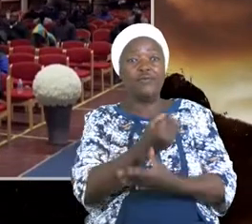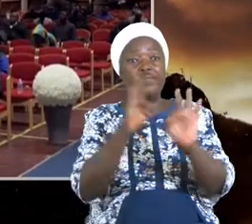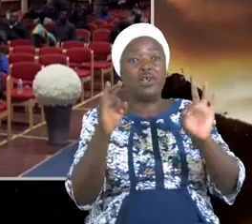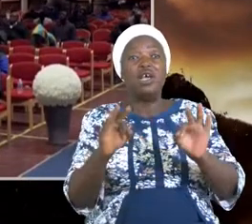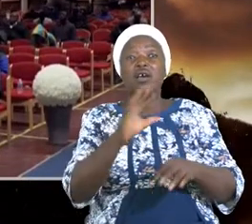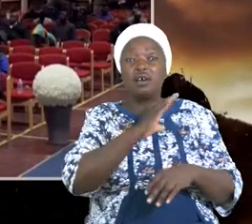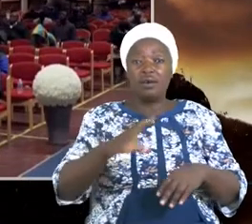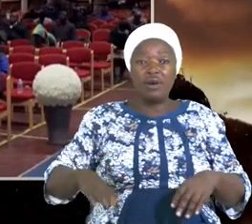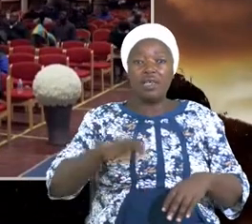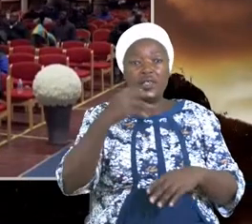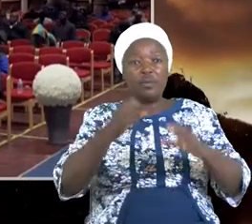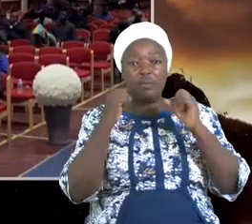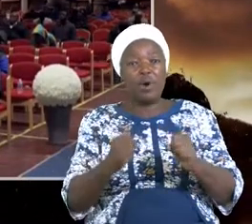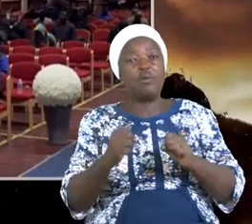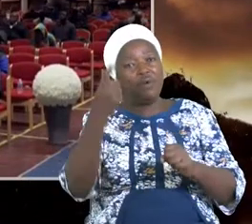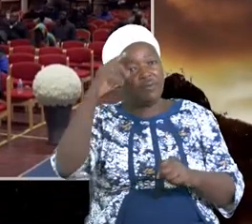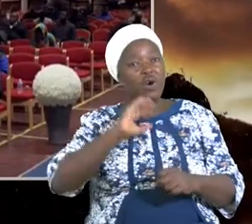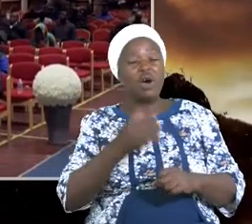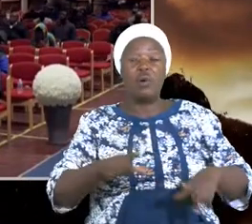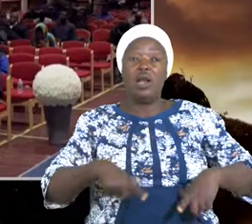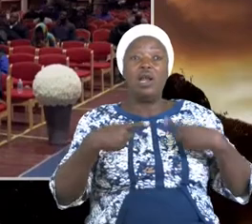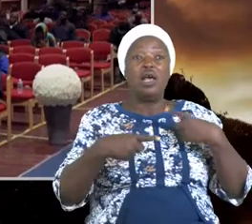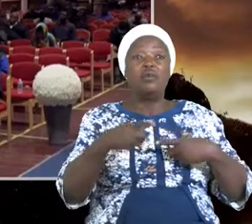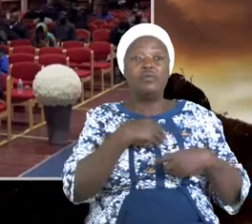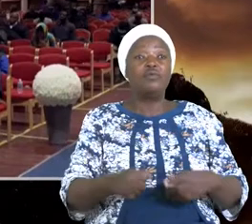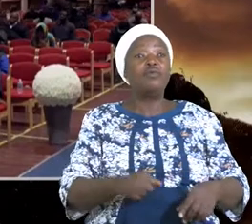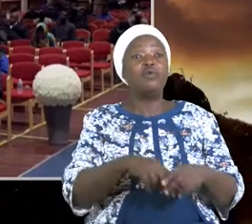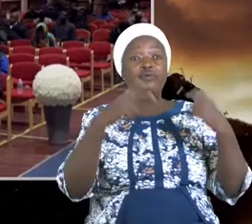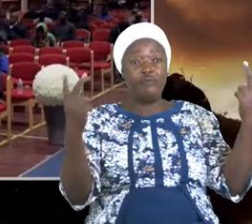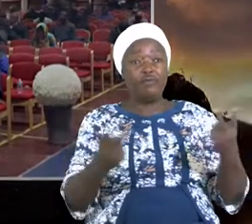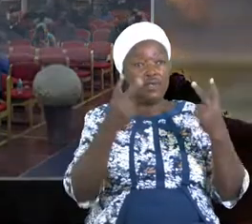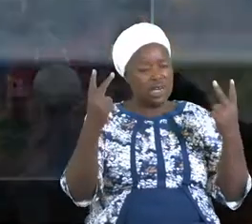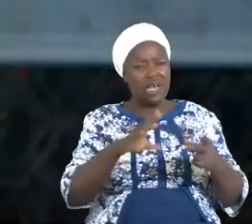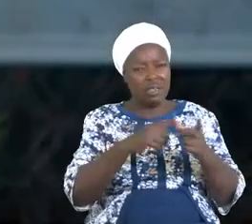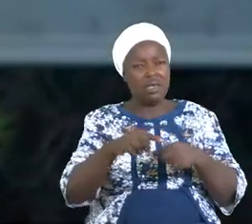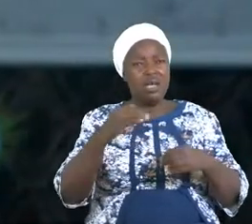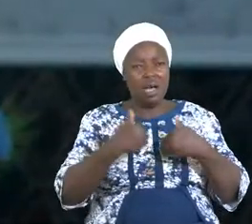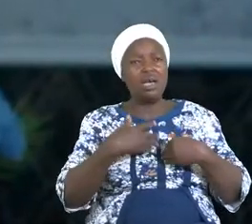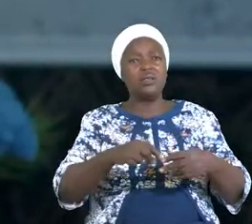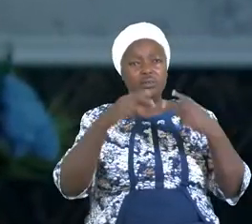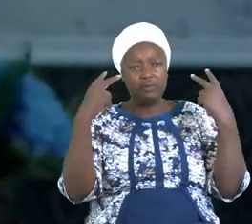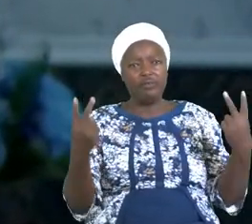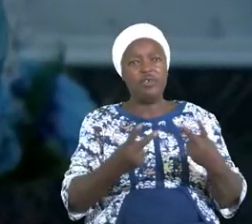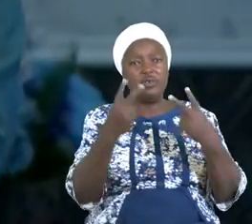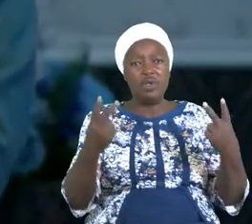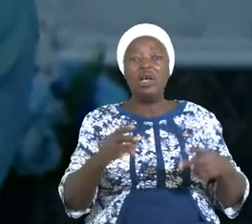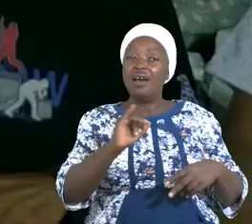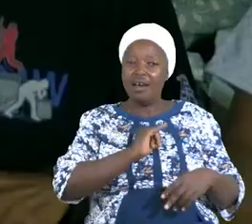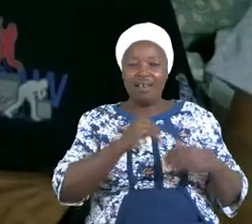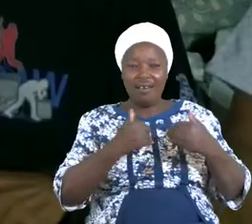the power for our life of dominion. And he has dominion. I have